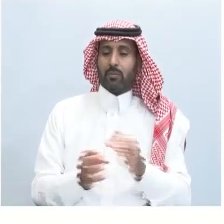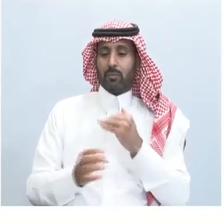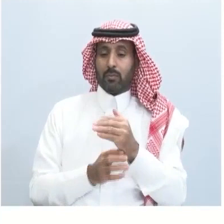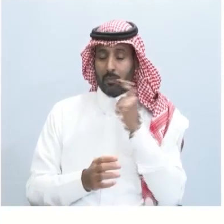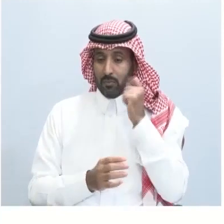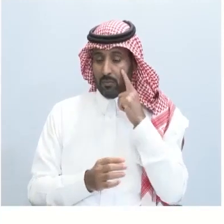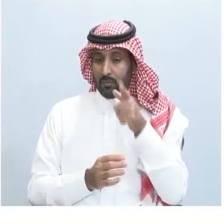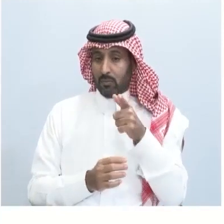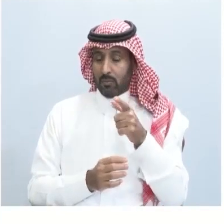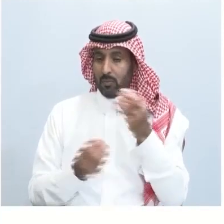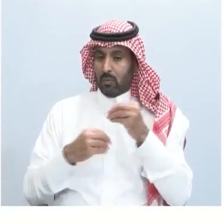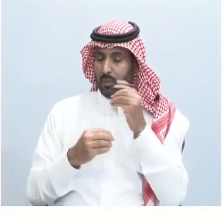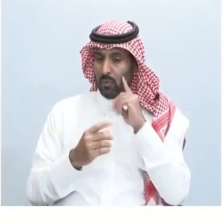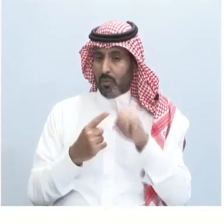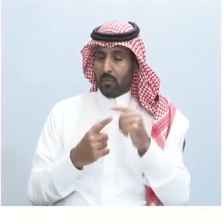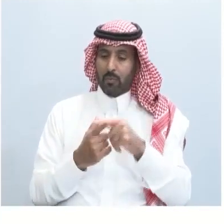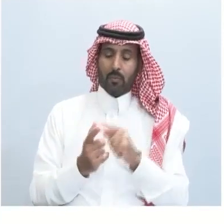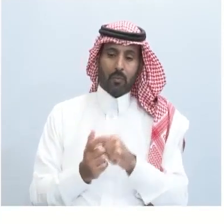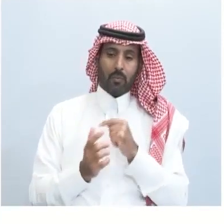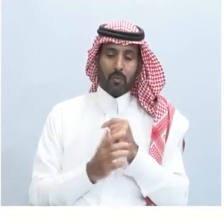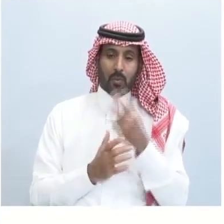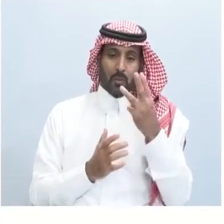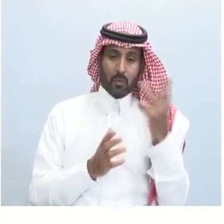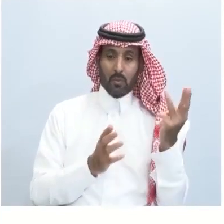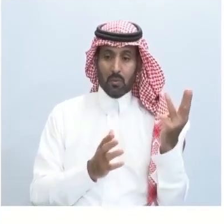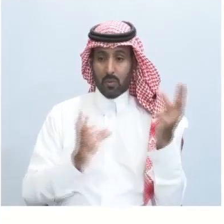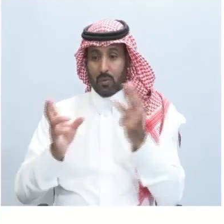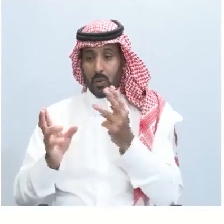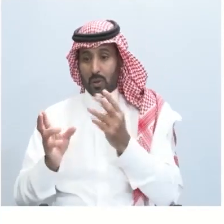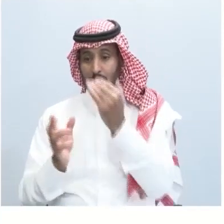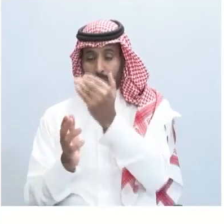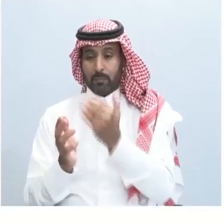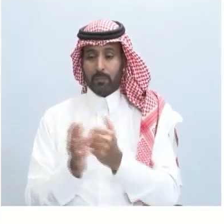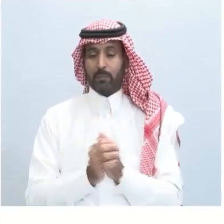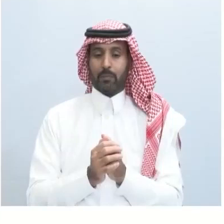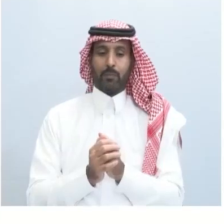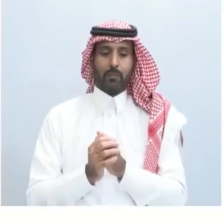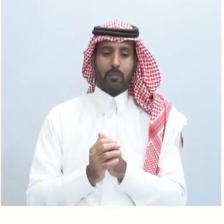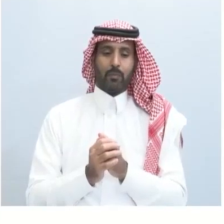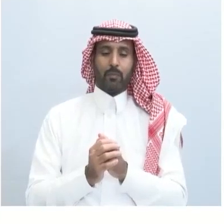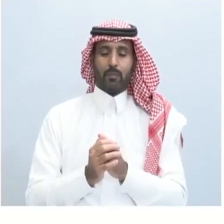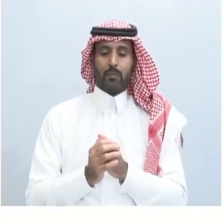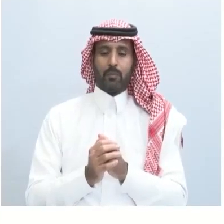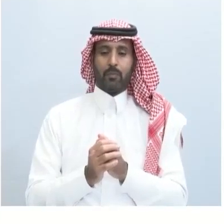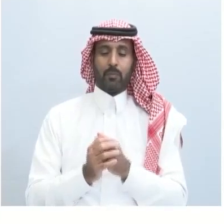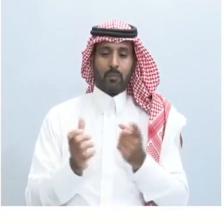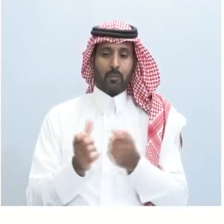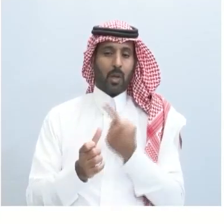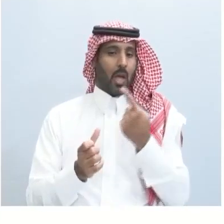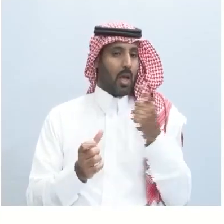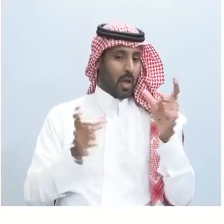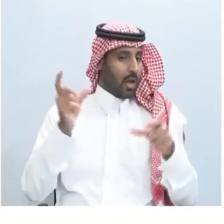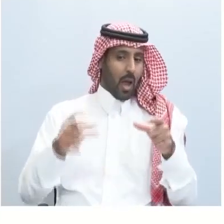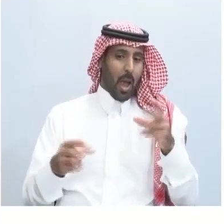So I think you got a lot of information just from these three parts of the article. I think the first part